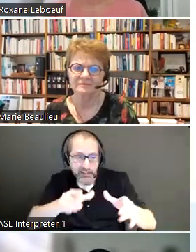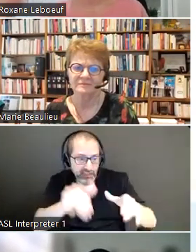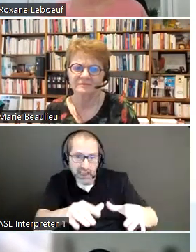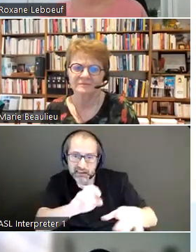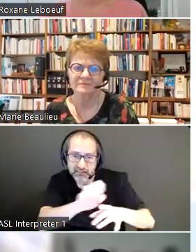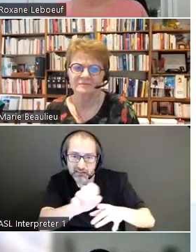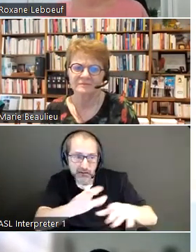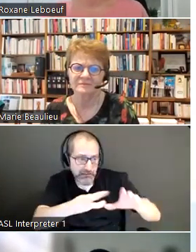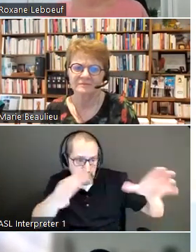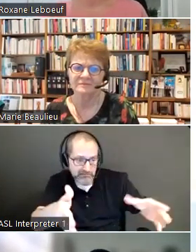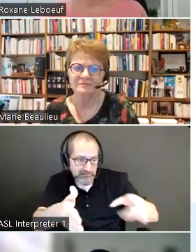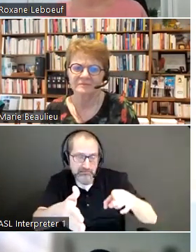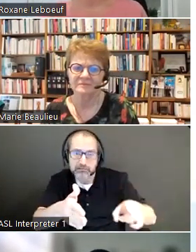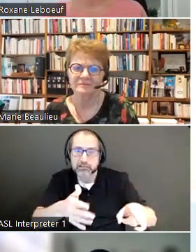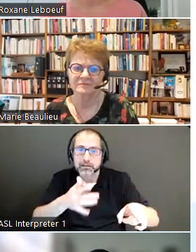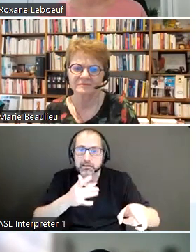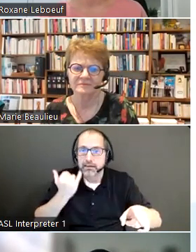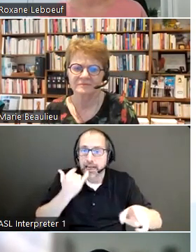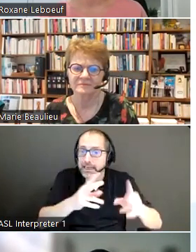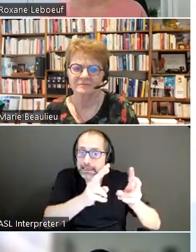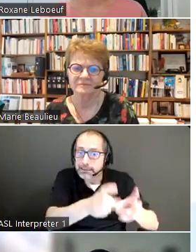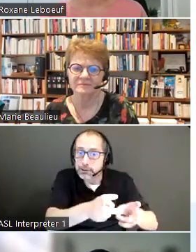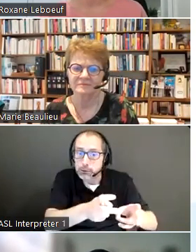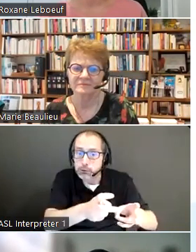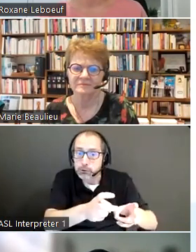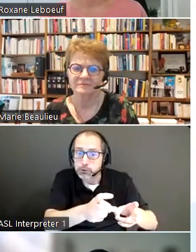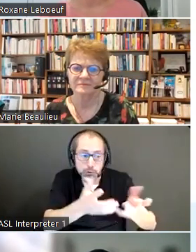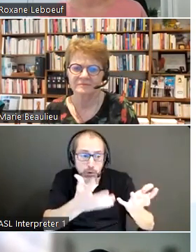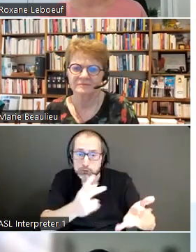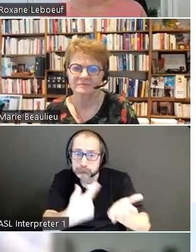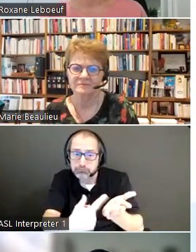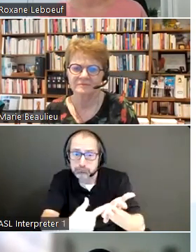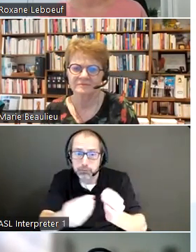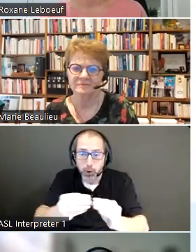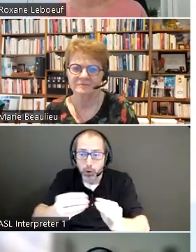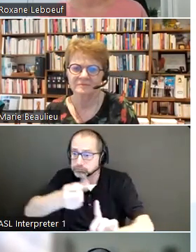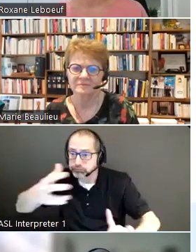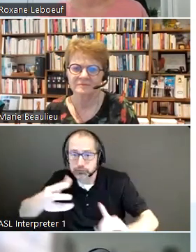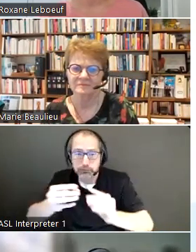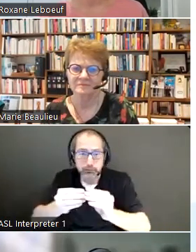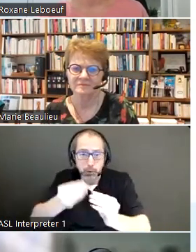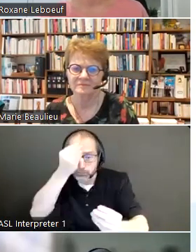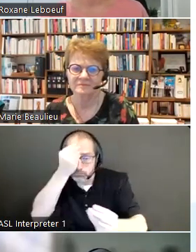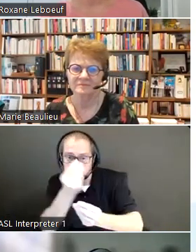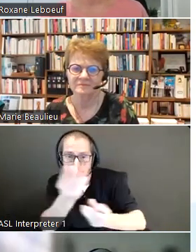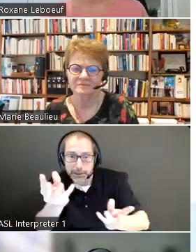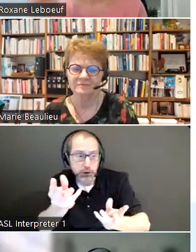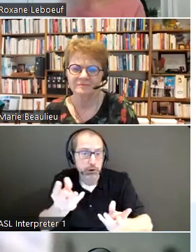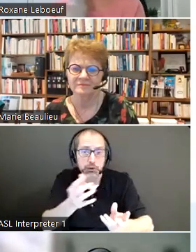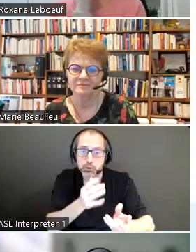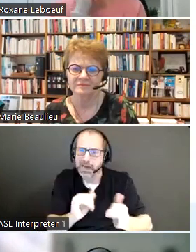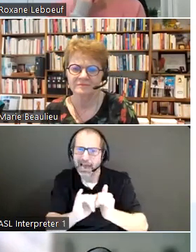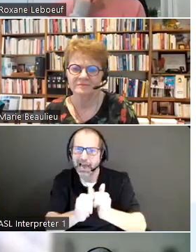If there's other things that come up about that communal living and better, informing people's respect and dignity and working